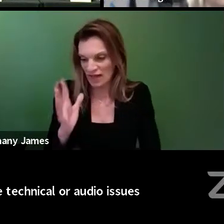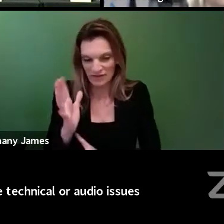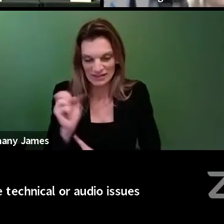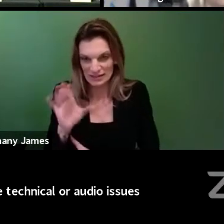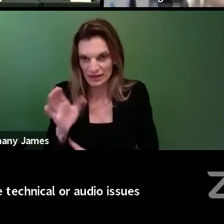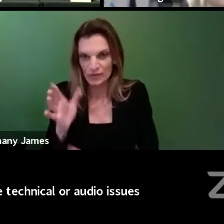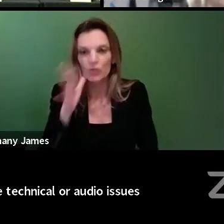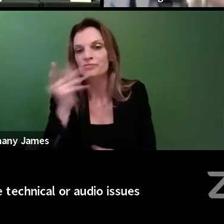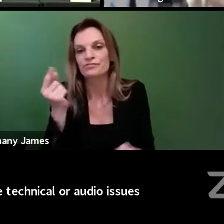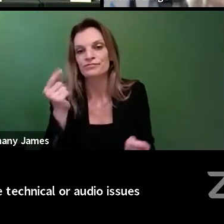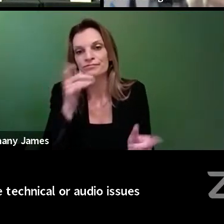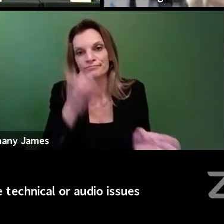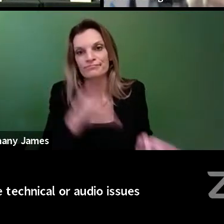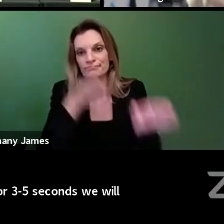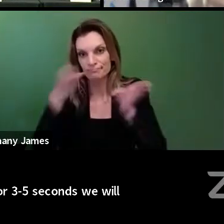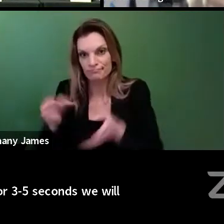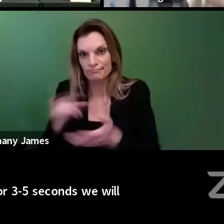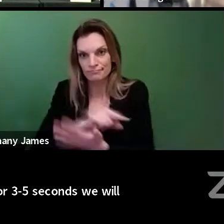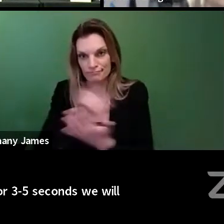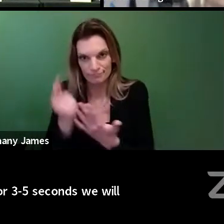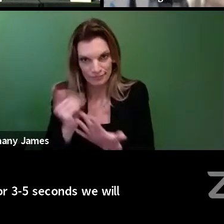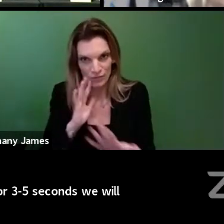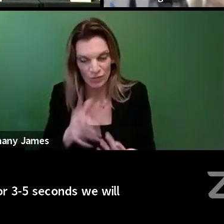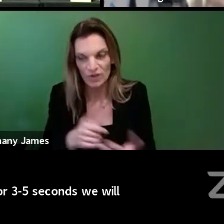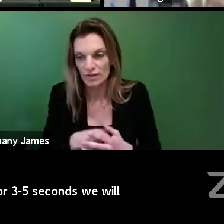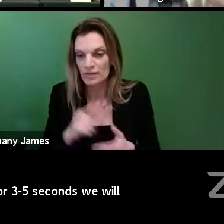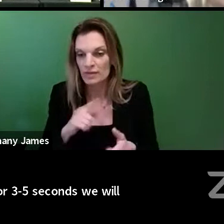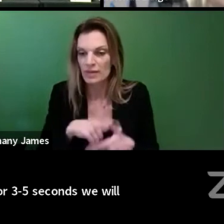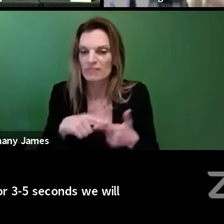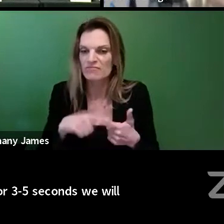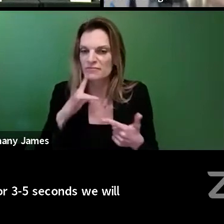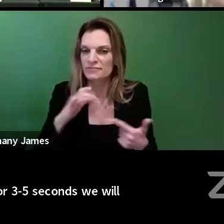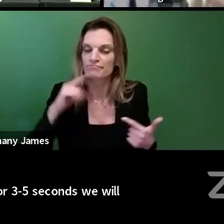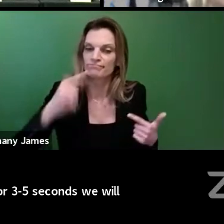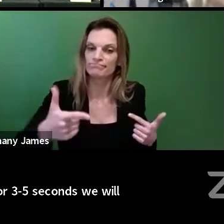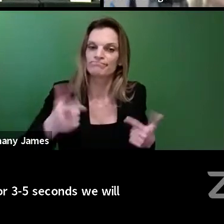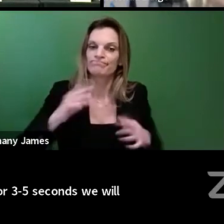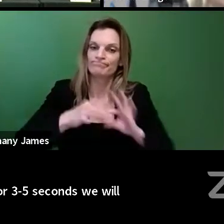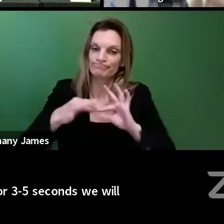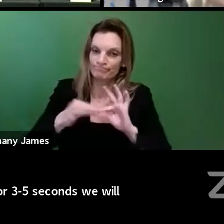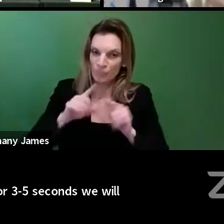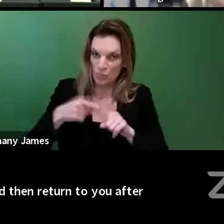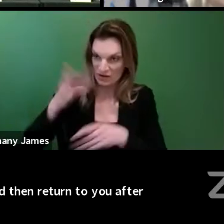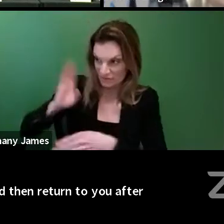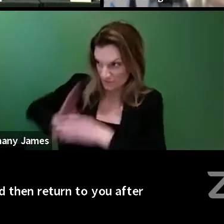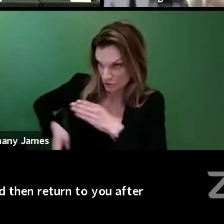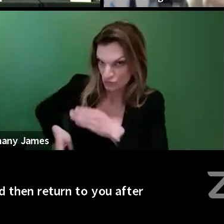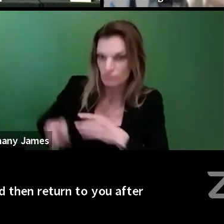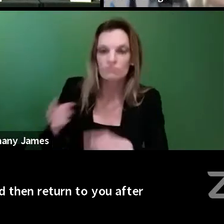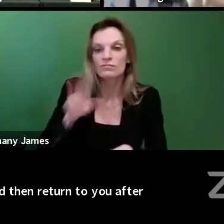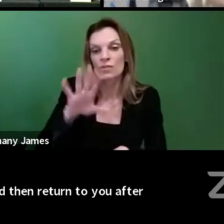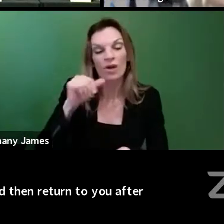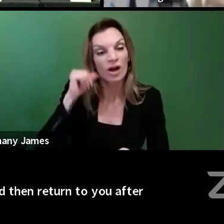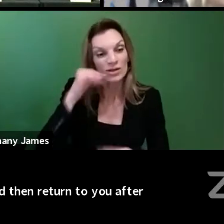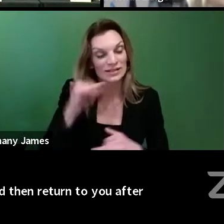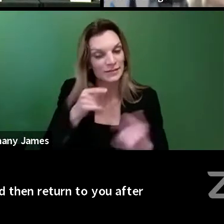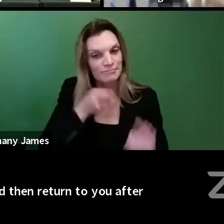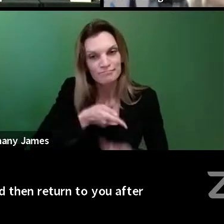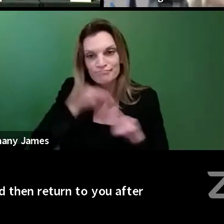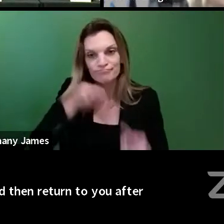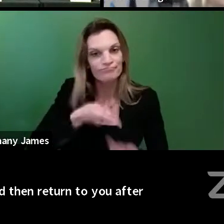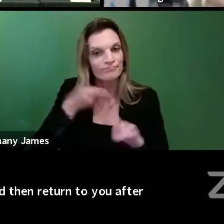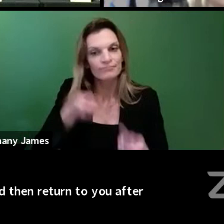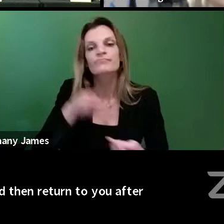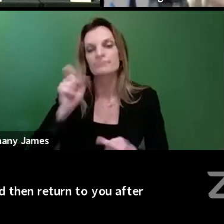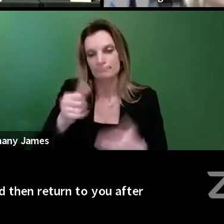will move to the next person in line and then return to you after they are done speaking. If your audio still does not work, you